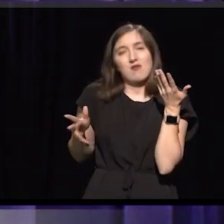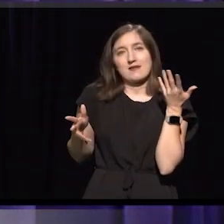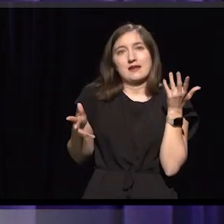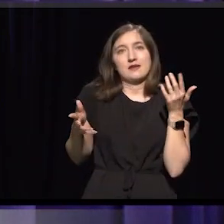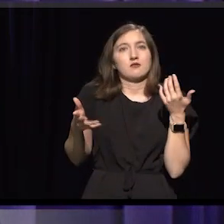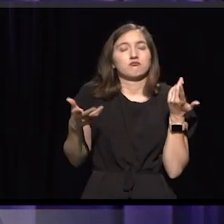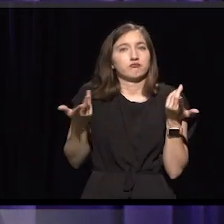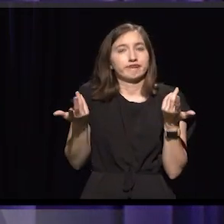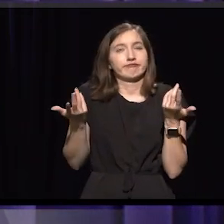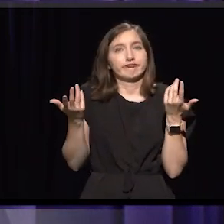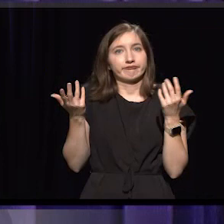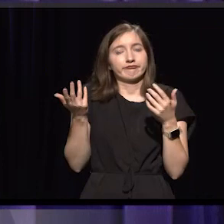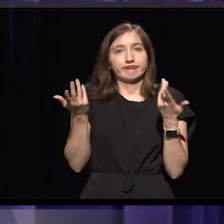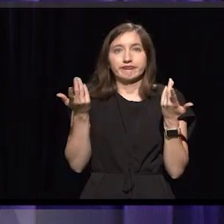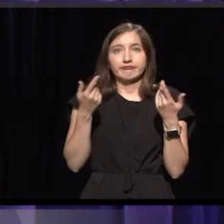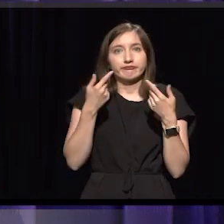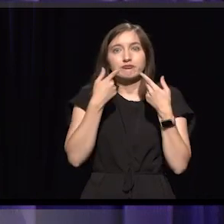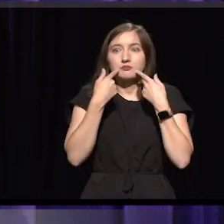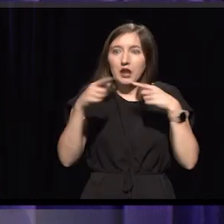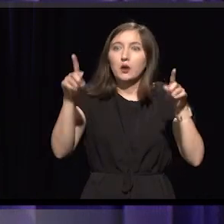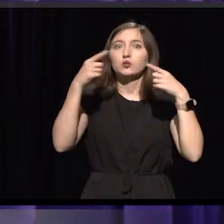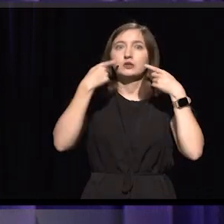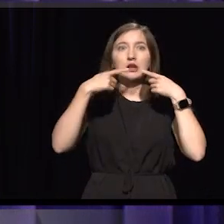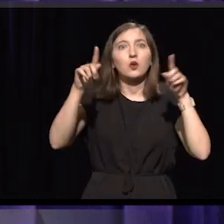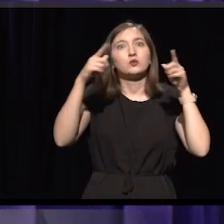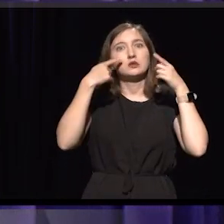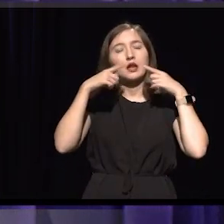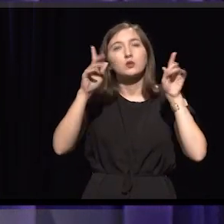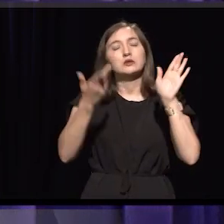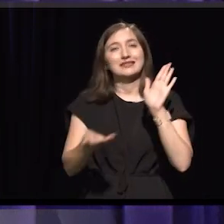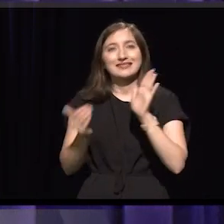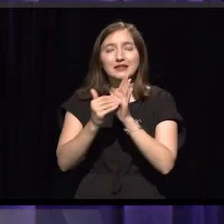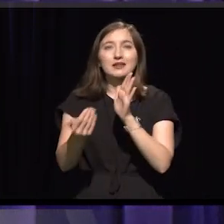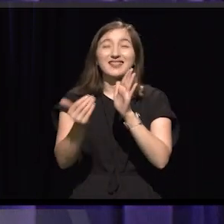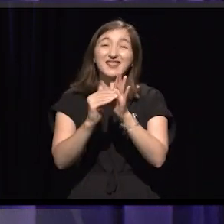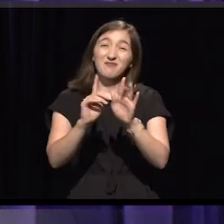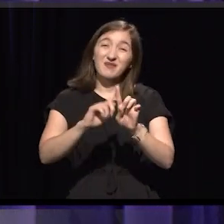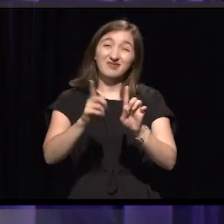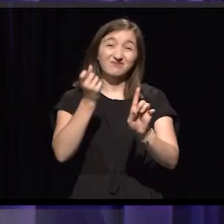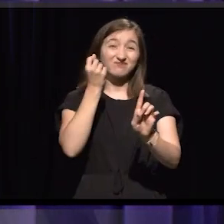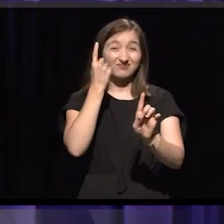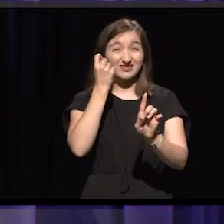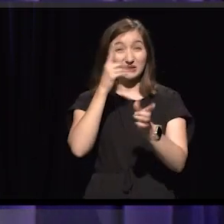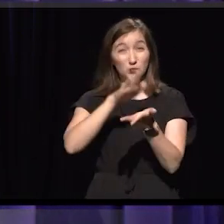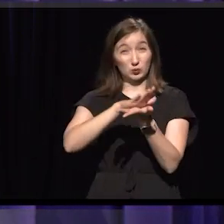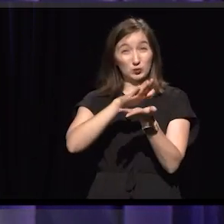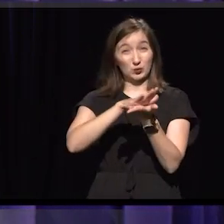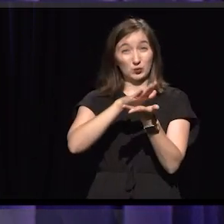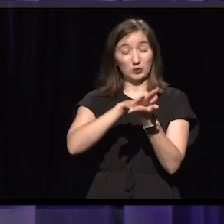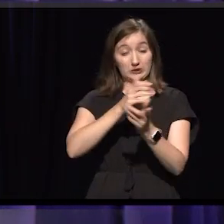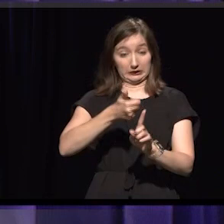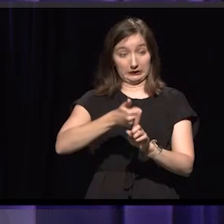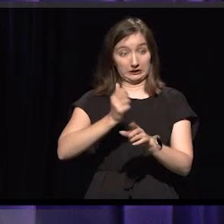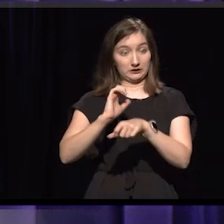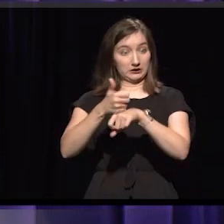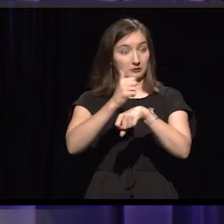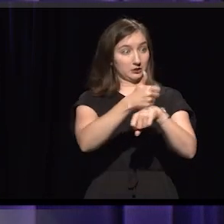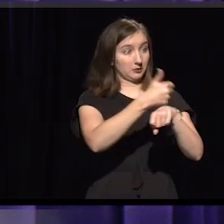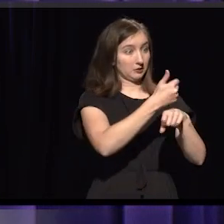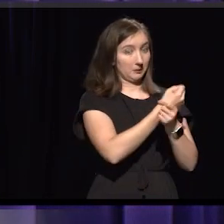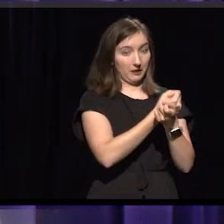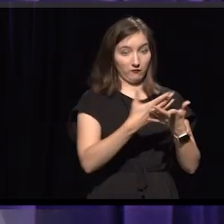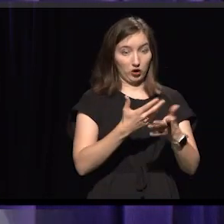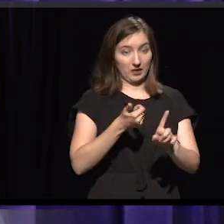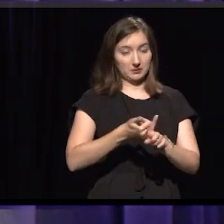this time, but it's hard to set all of that up in a school, right? Providing your